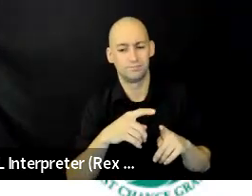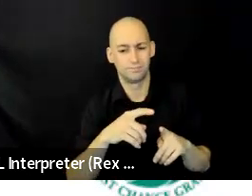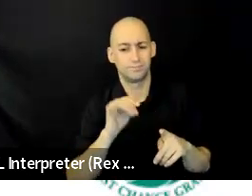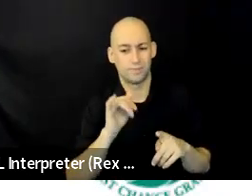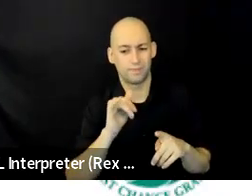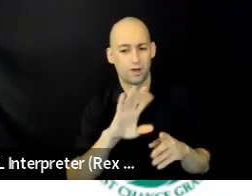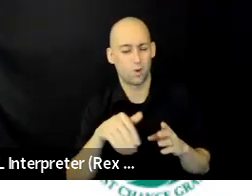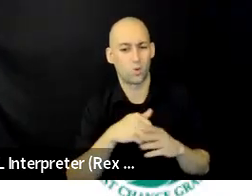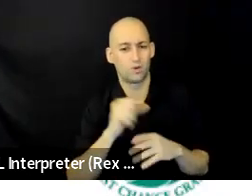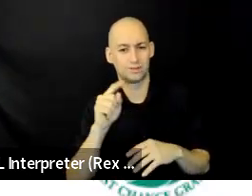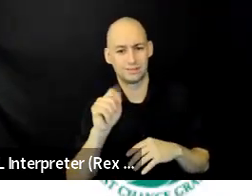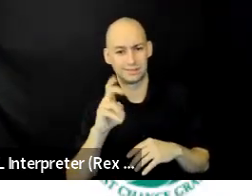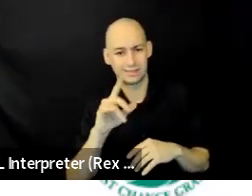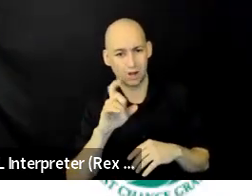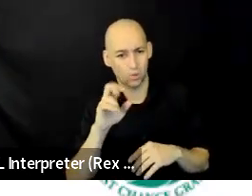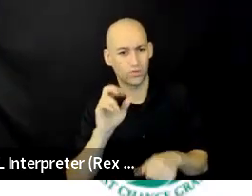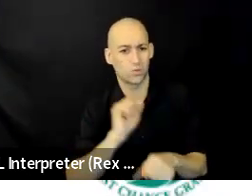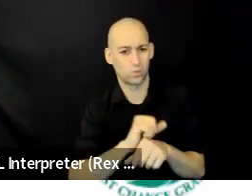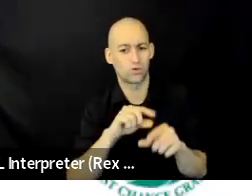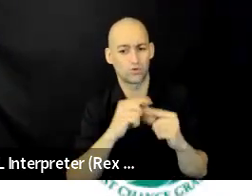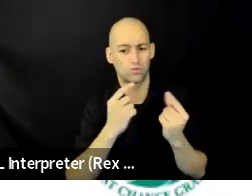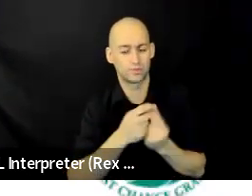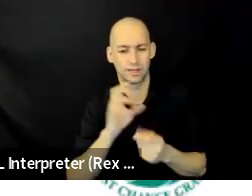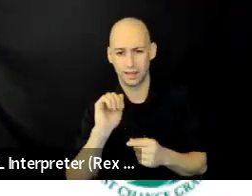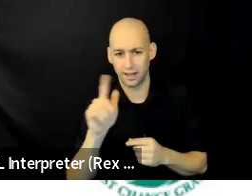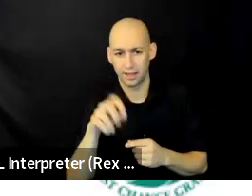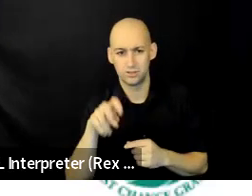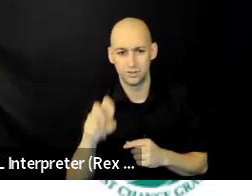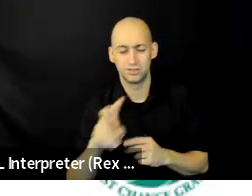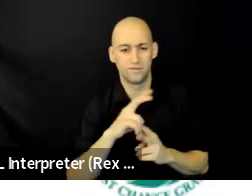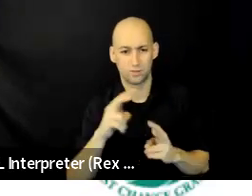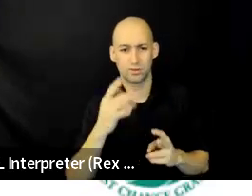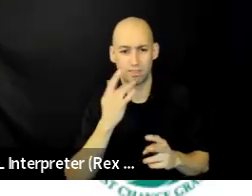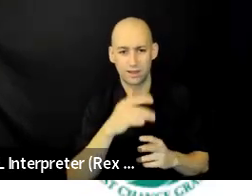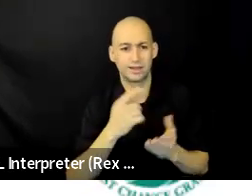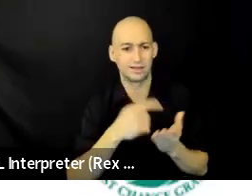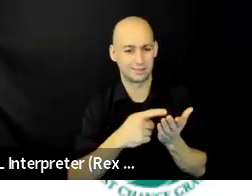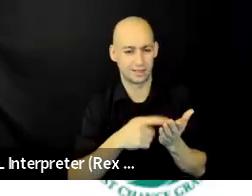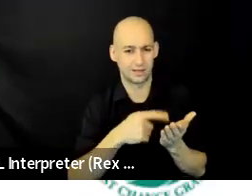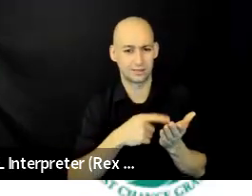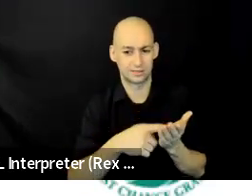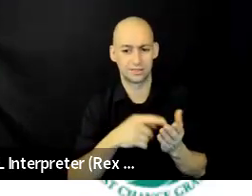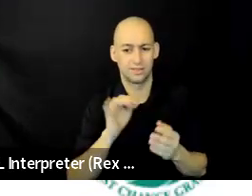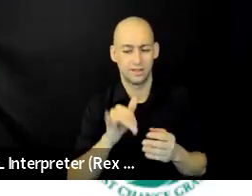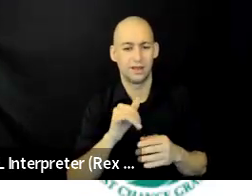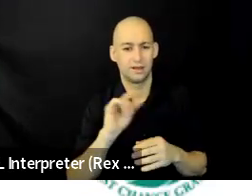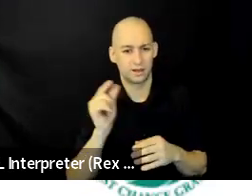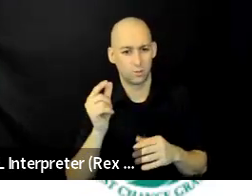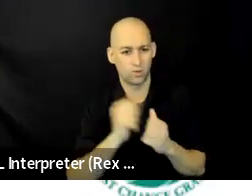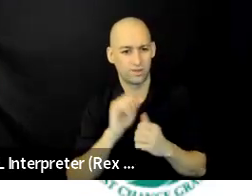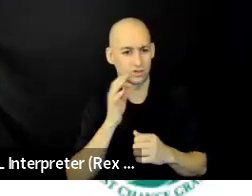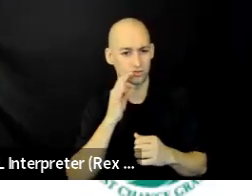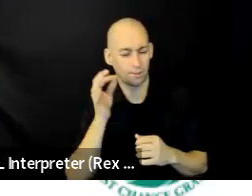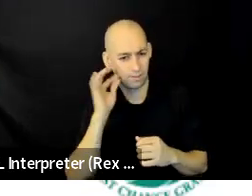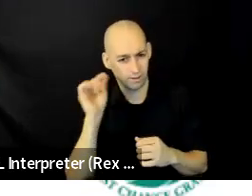groups listed here. Caltrans has been also very fortunate to be able to discuss the project with tribal governments of each of